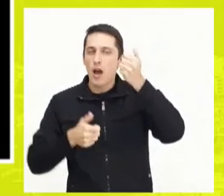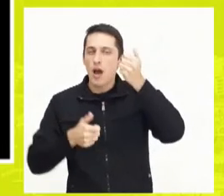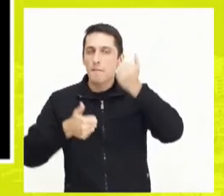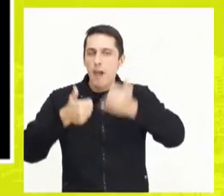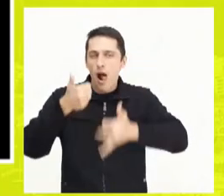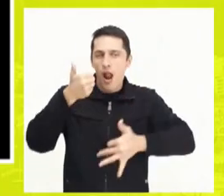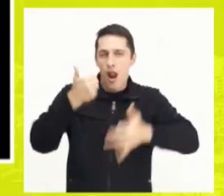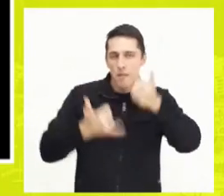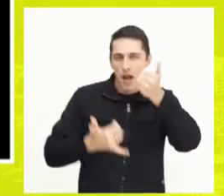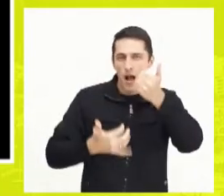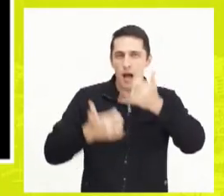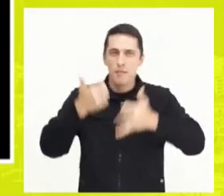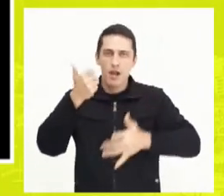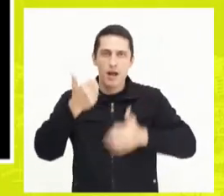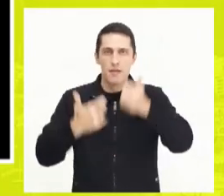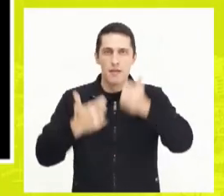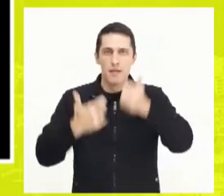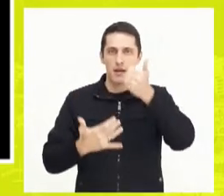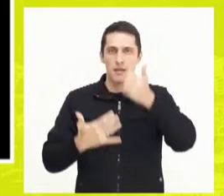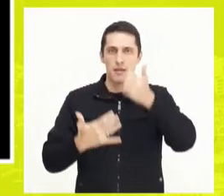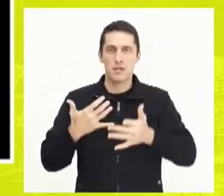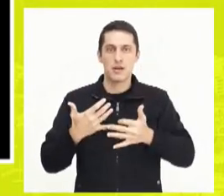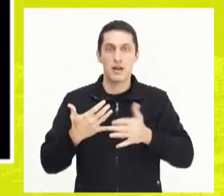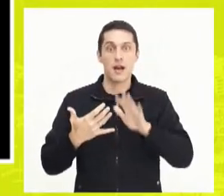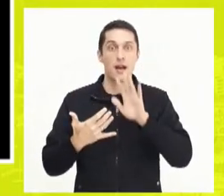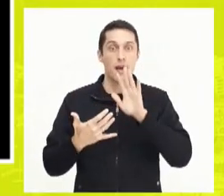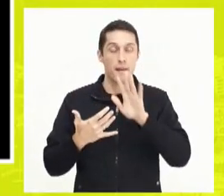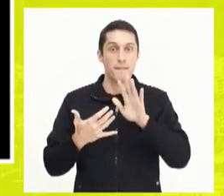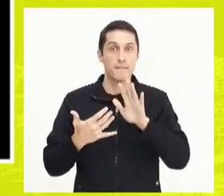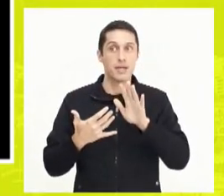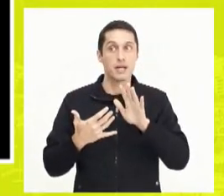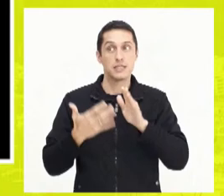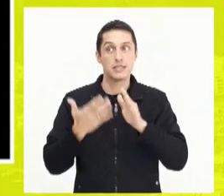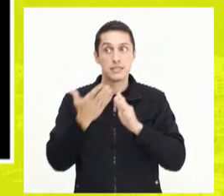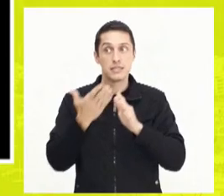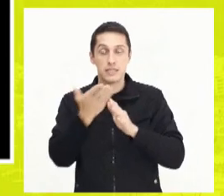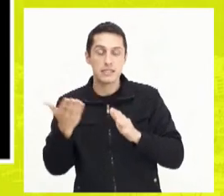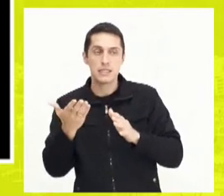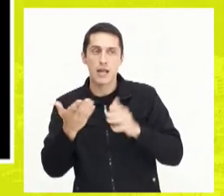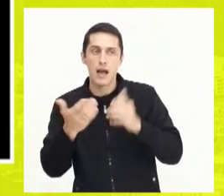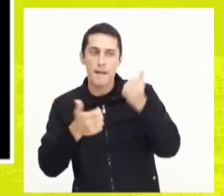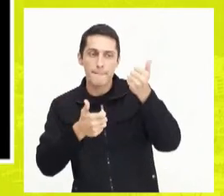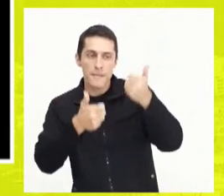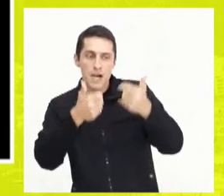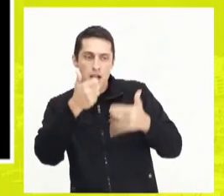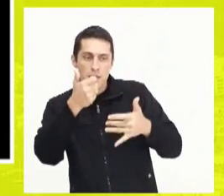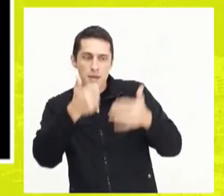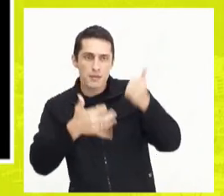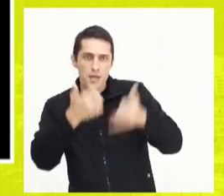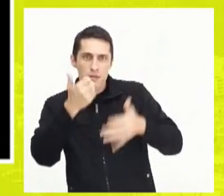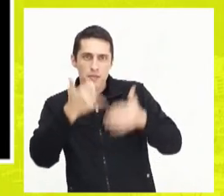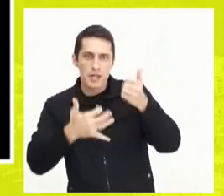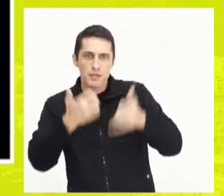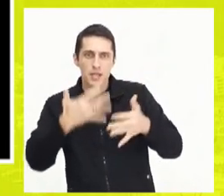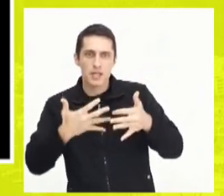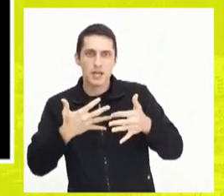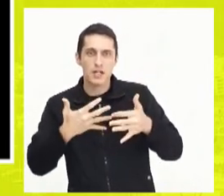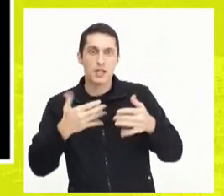issues that comes through narratives speeches which preach